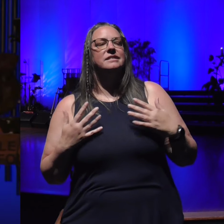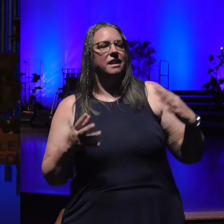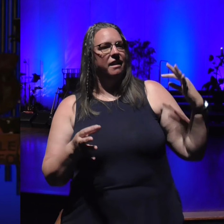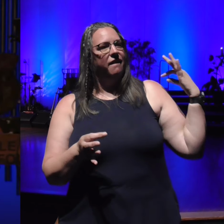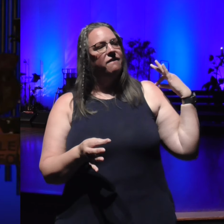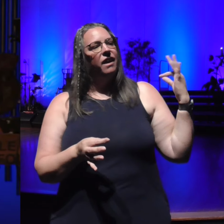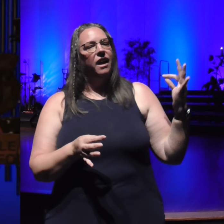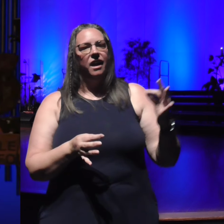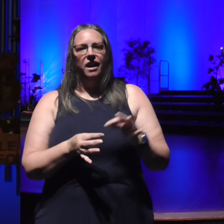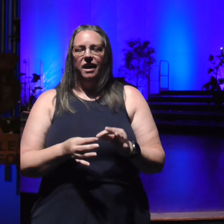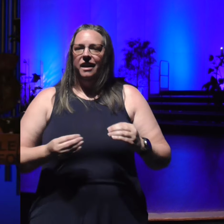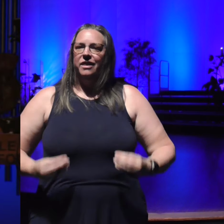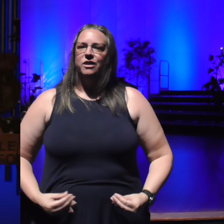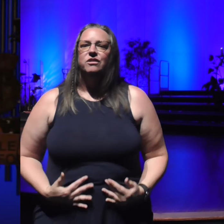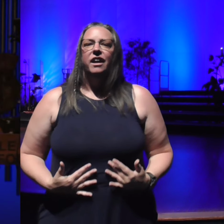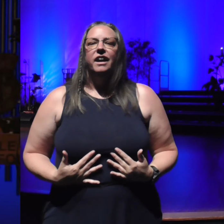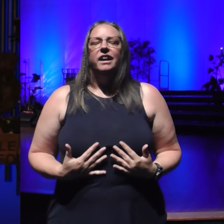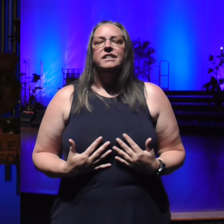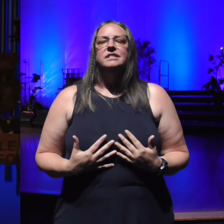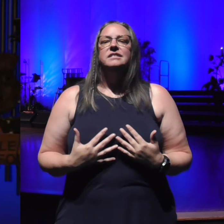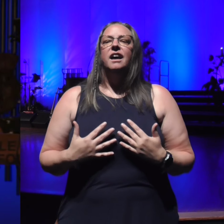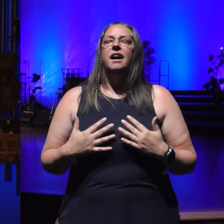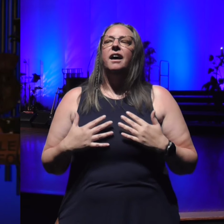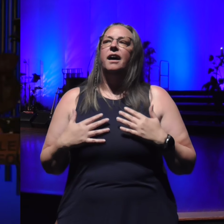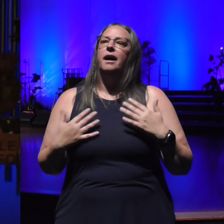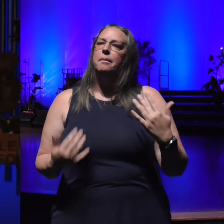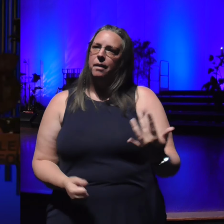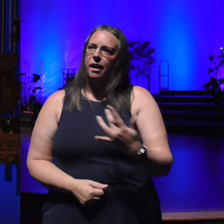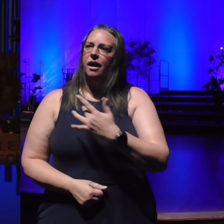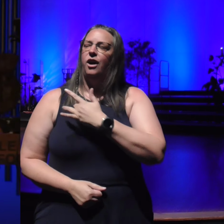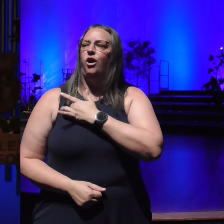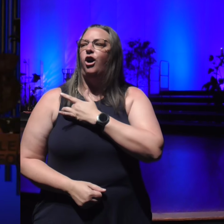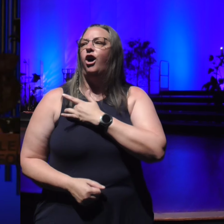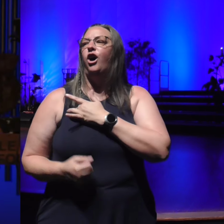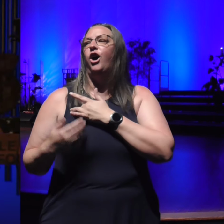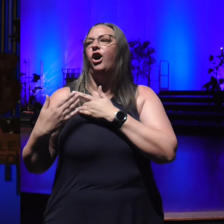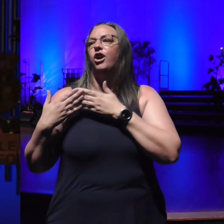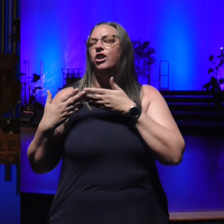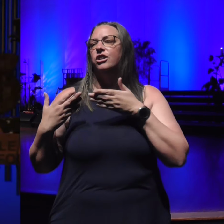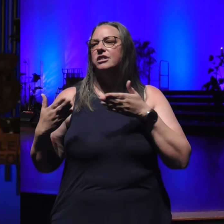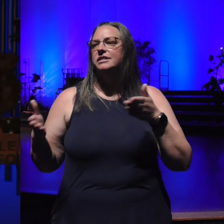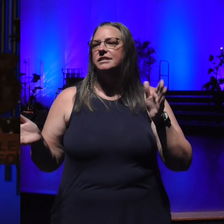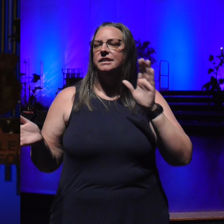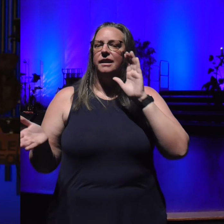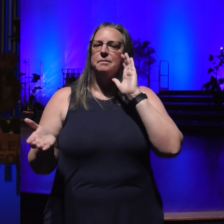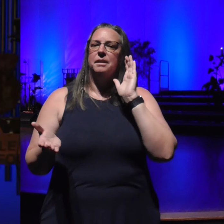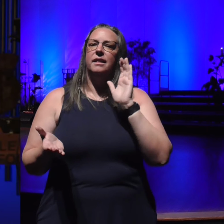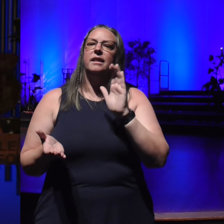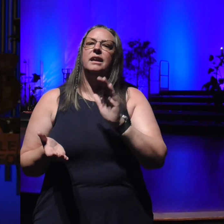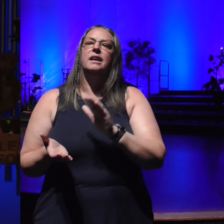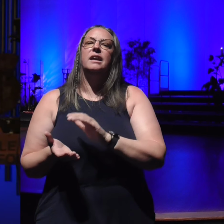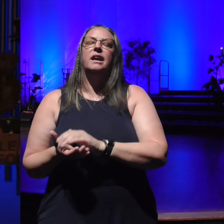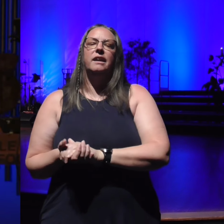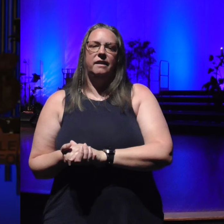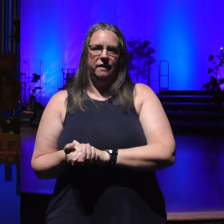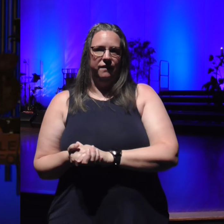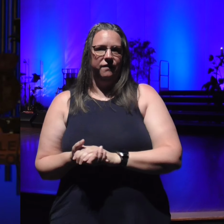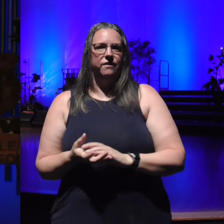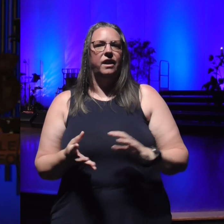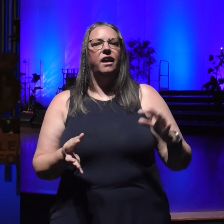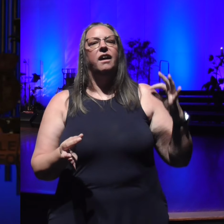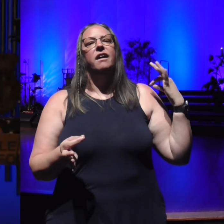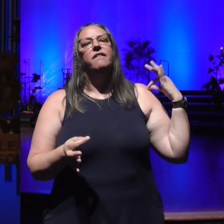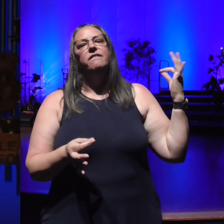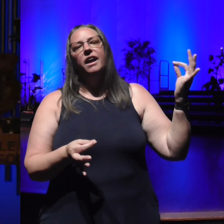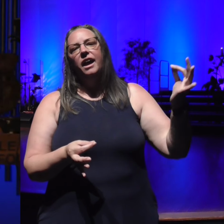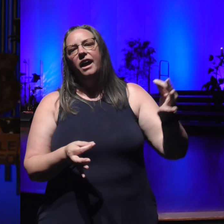Let faith rise up, oh heart, believe. Let